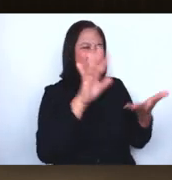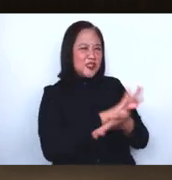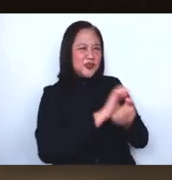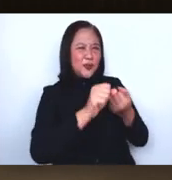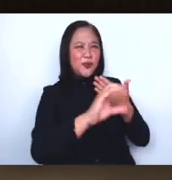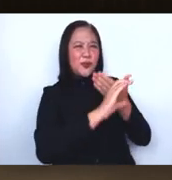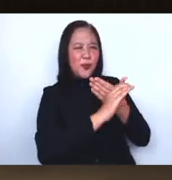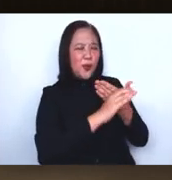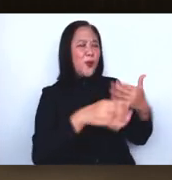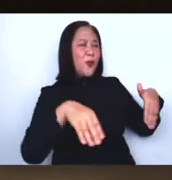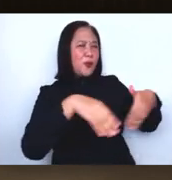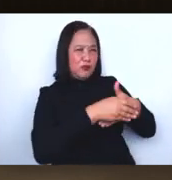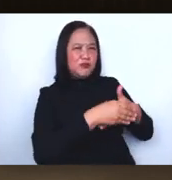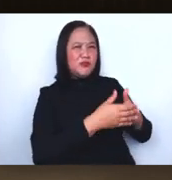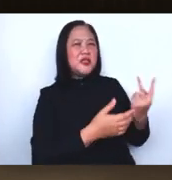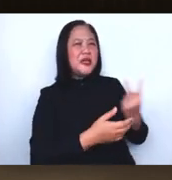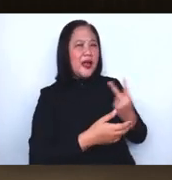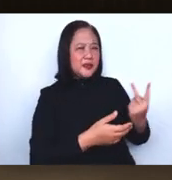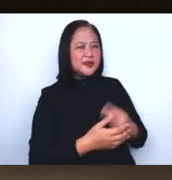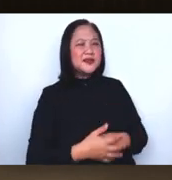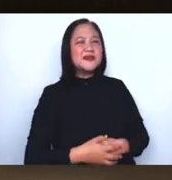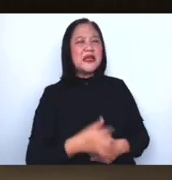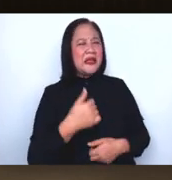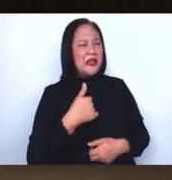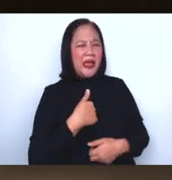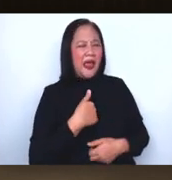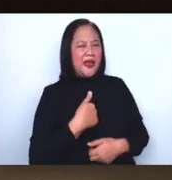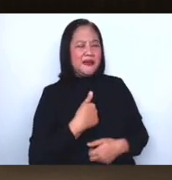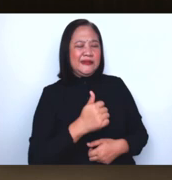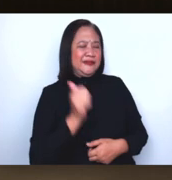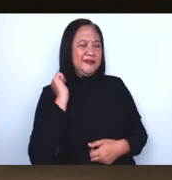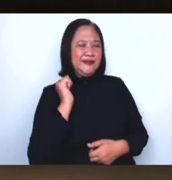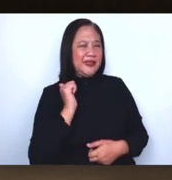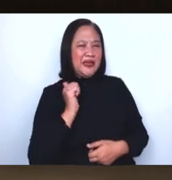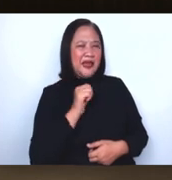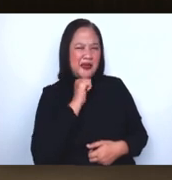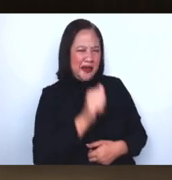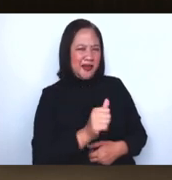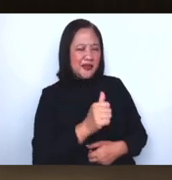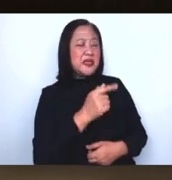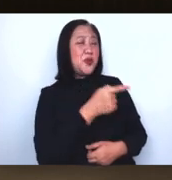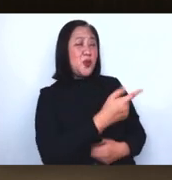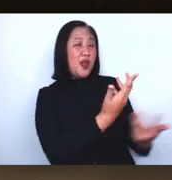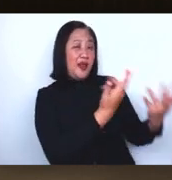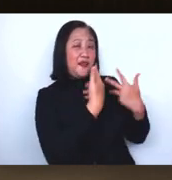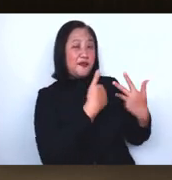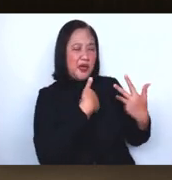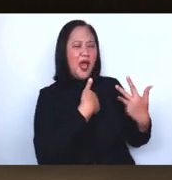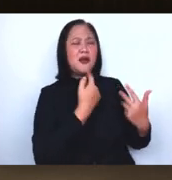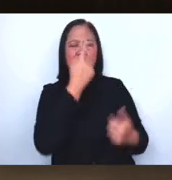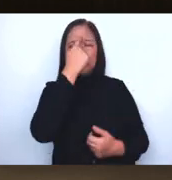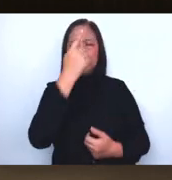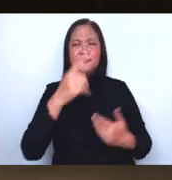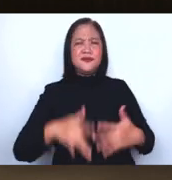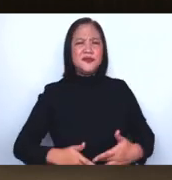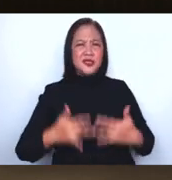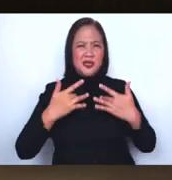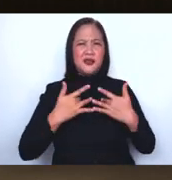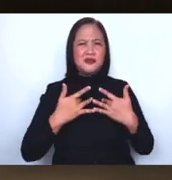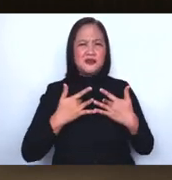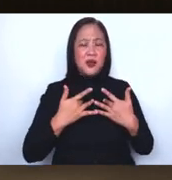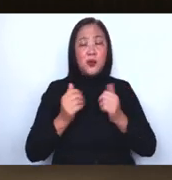sacred contract that bound us in marriage. I haven't. For since you left, I've lived